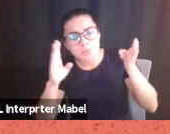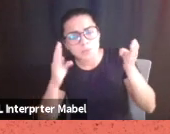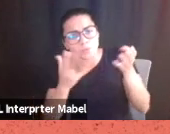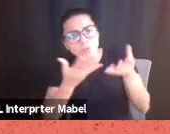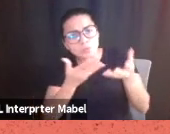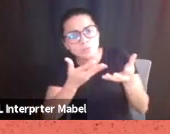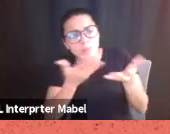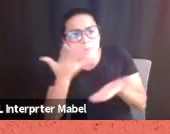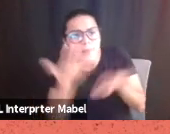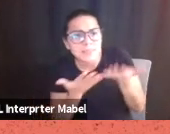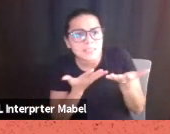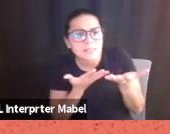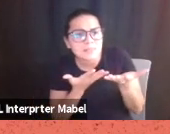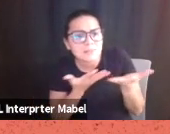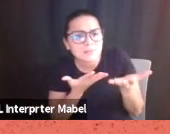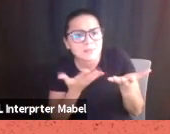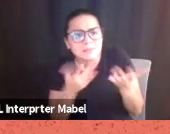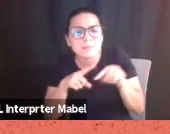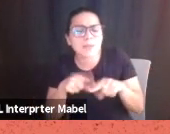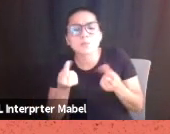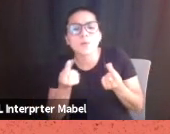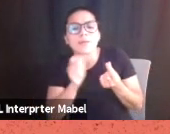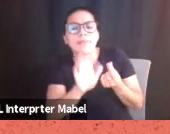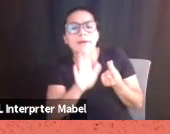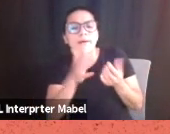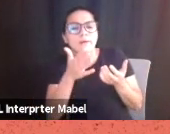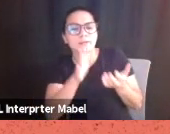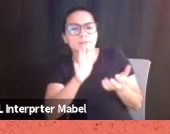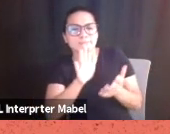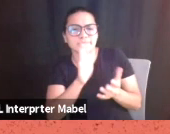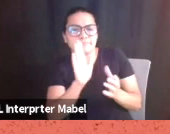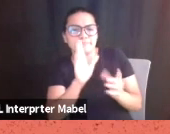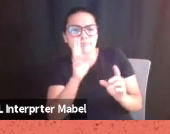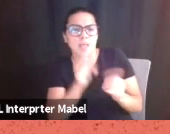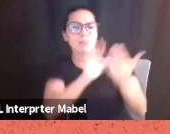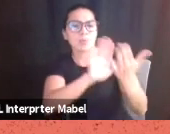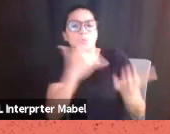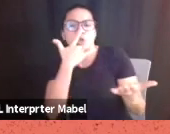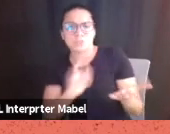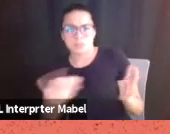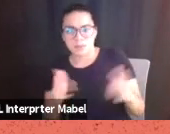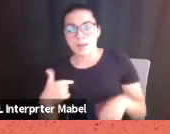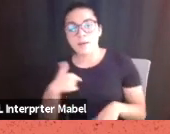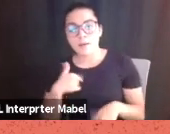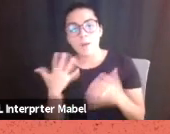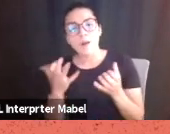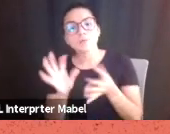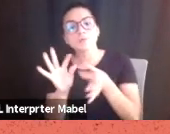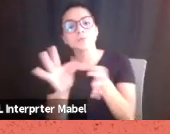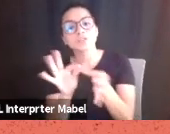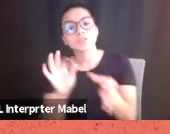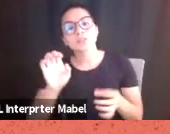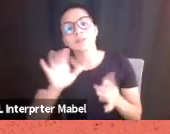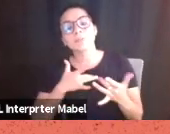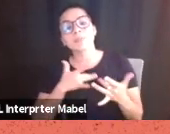But I think, what my experience brings up is this notion of empathy and privilege around empathy